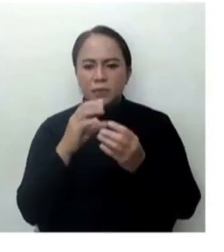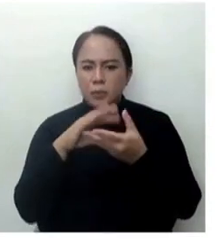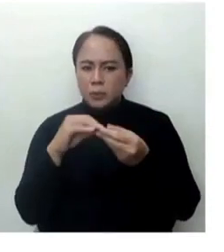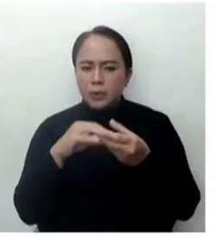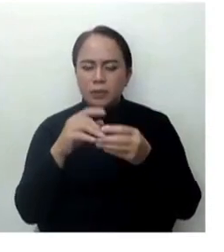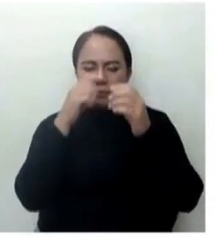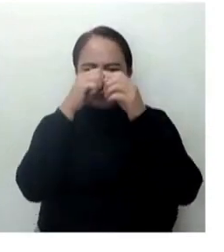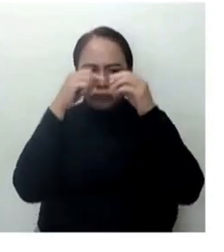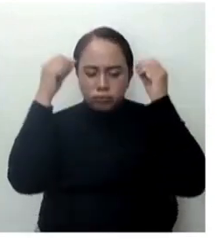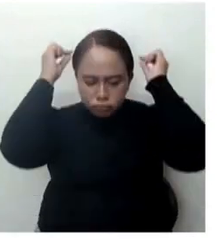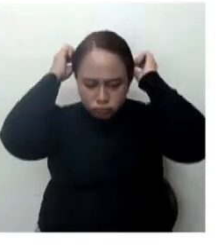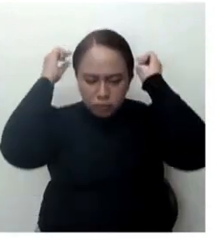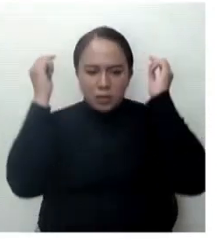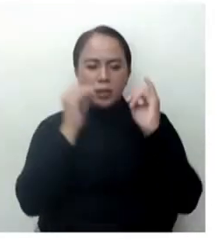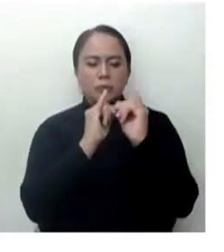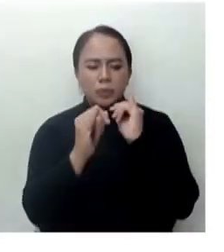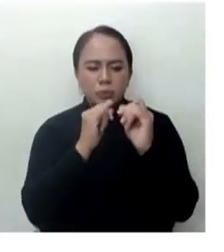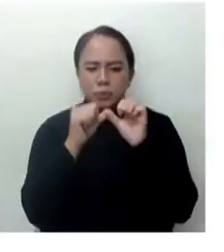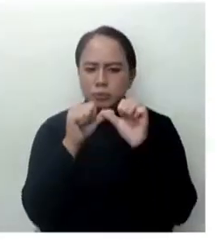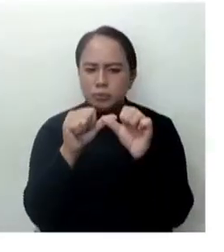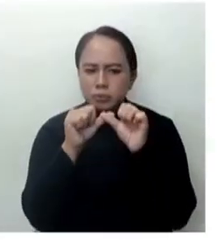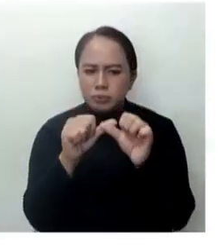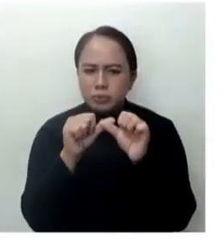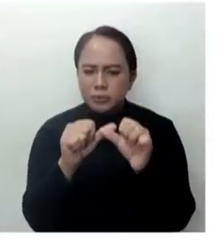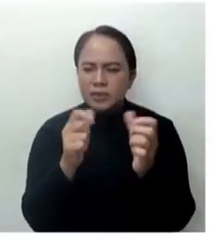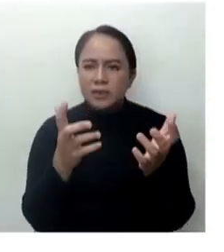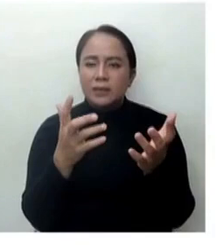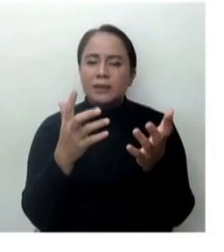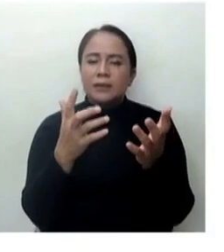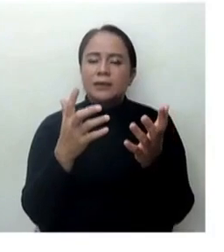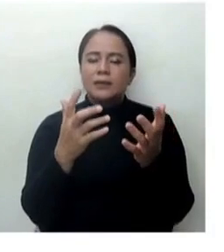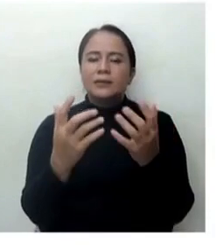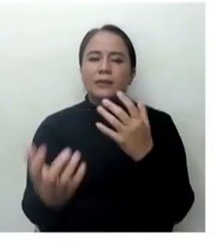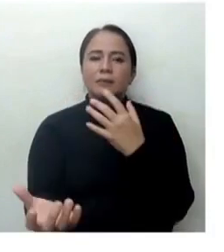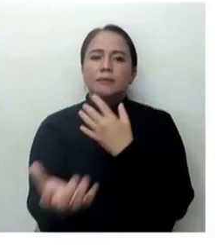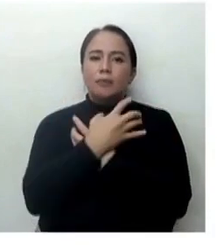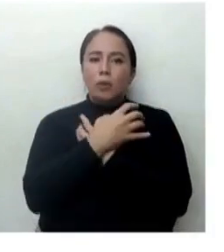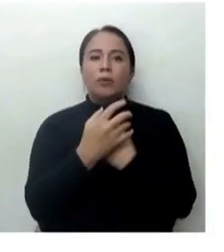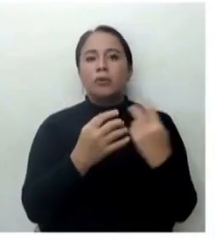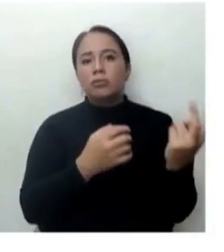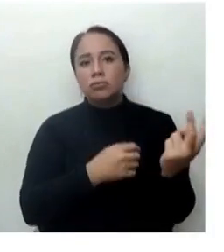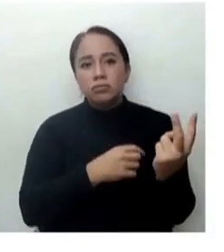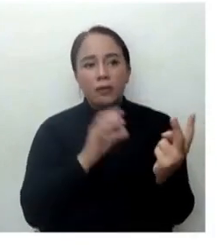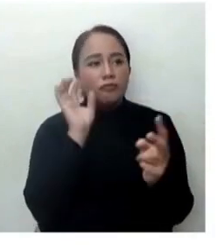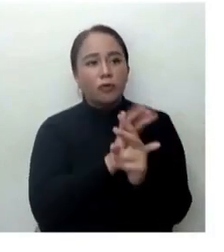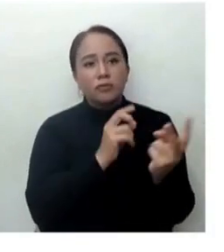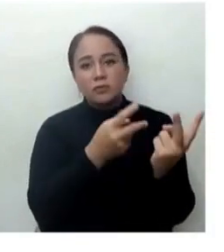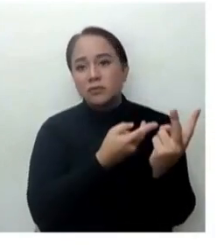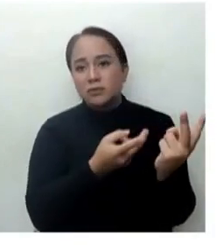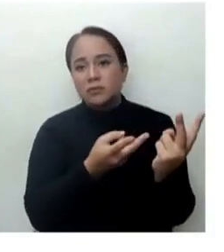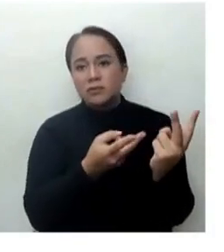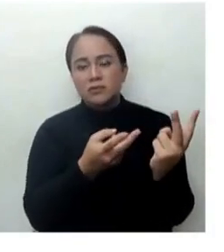blindfolded, interrogated nonstop. They are coerced individuals. So I don't,